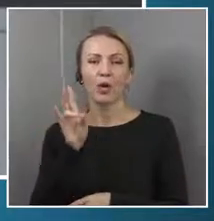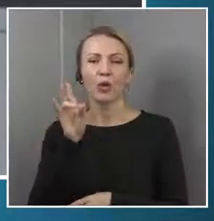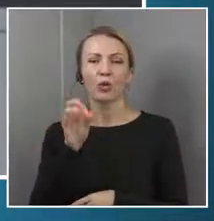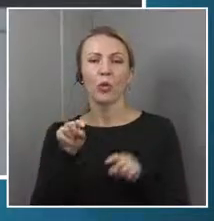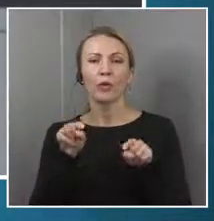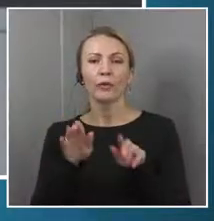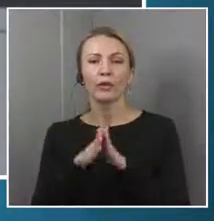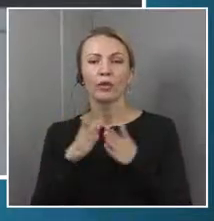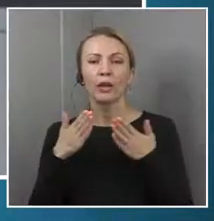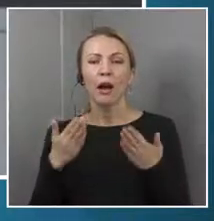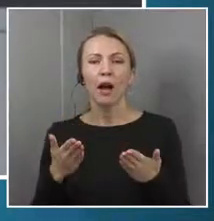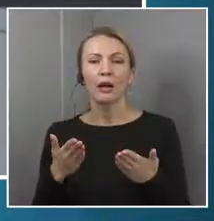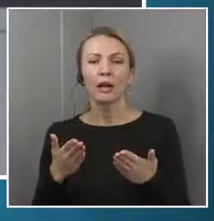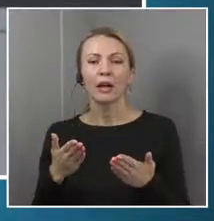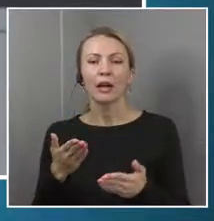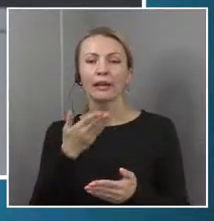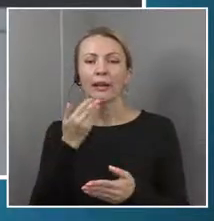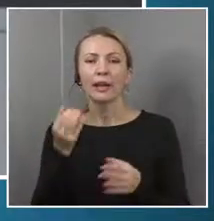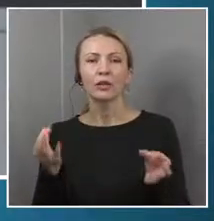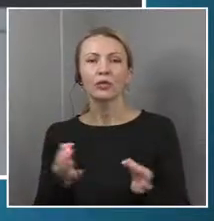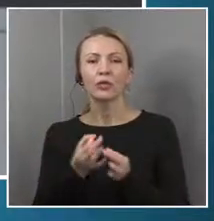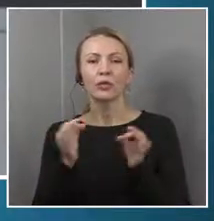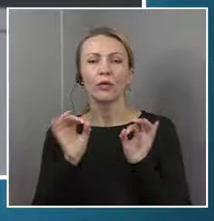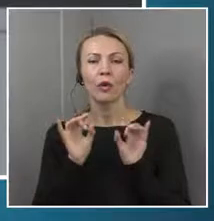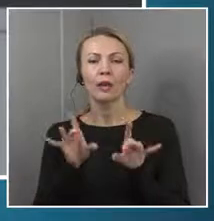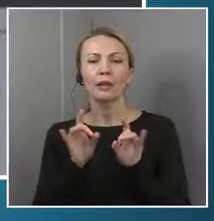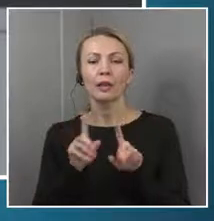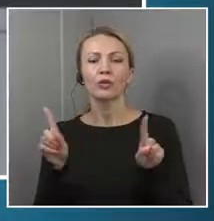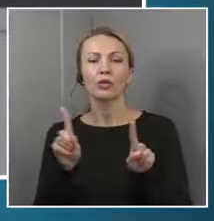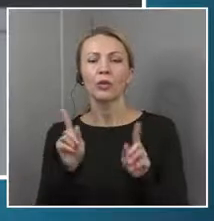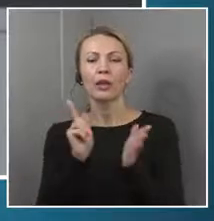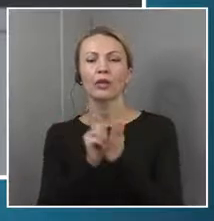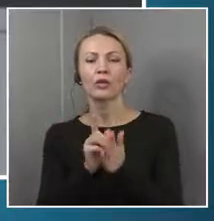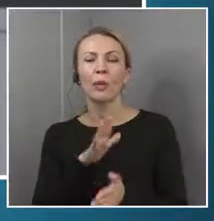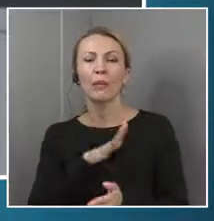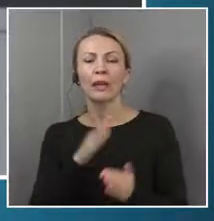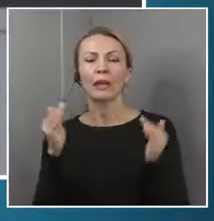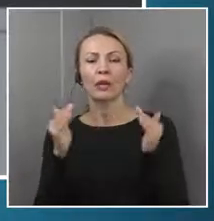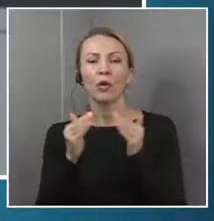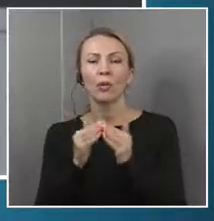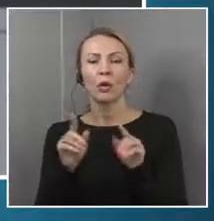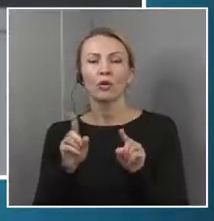has concepts about glamorous life,